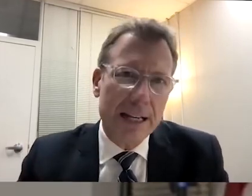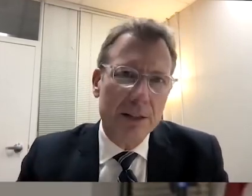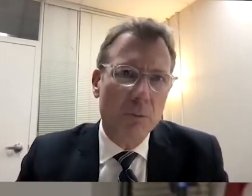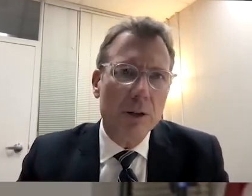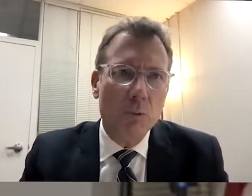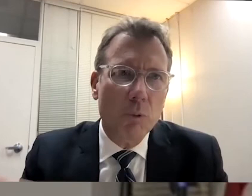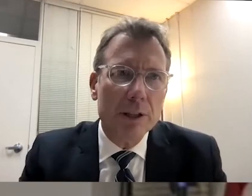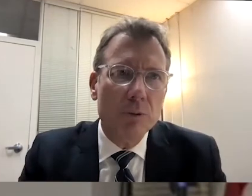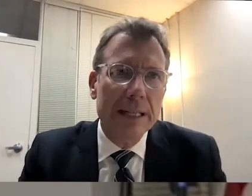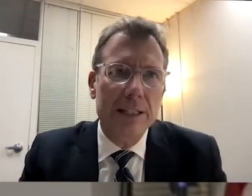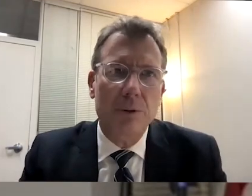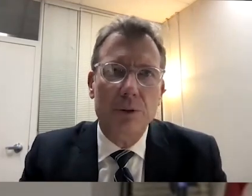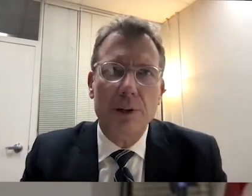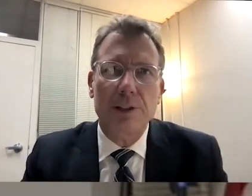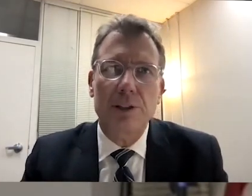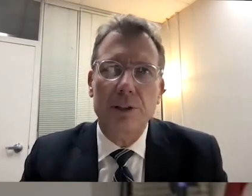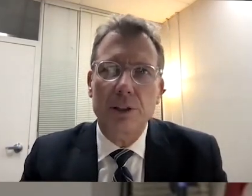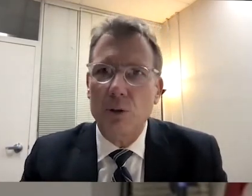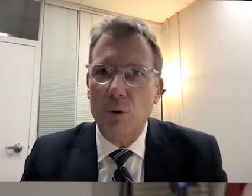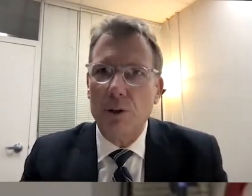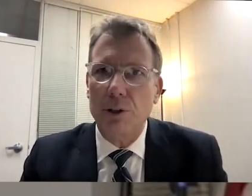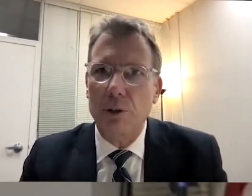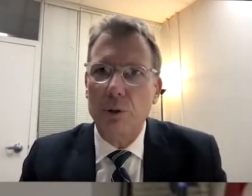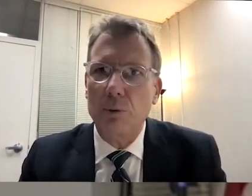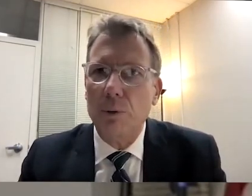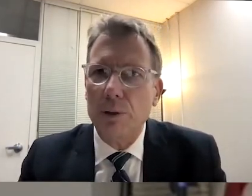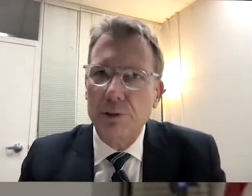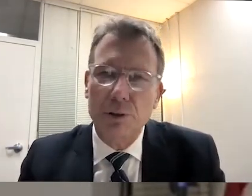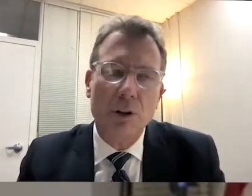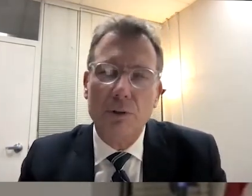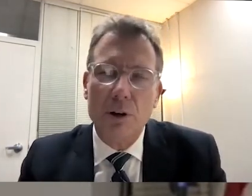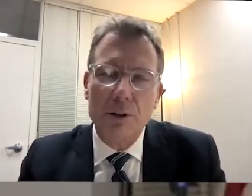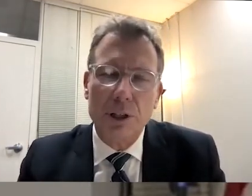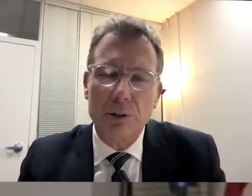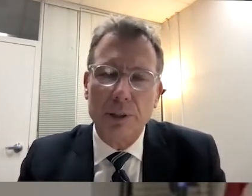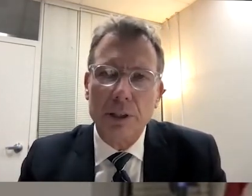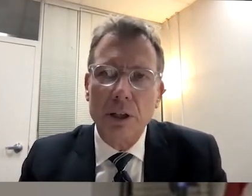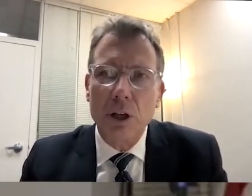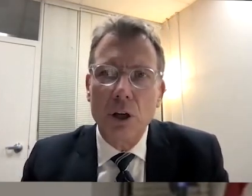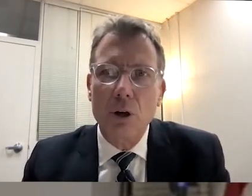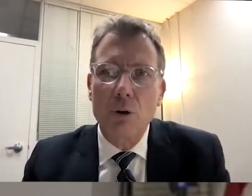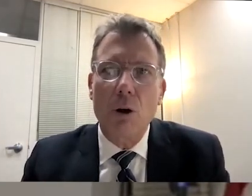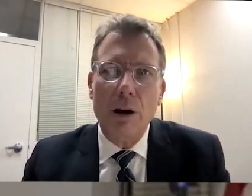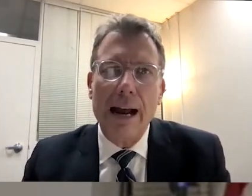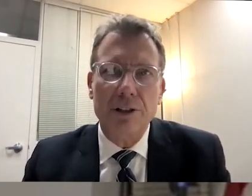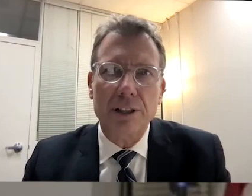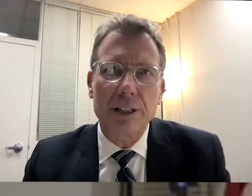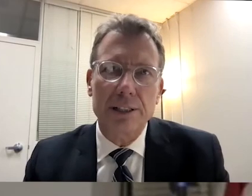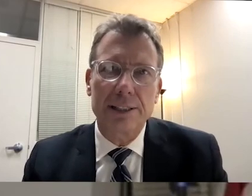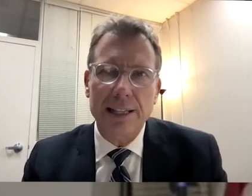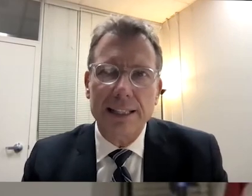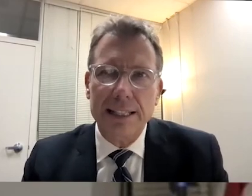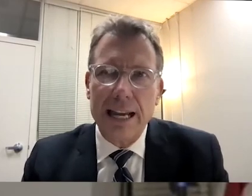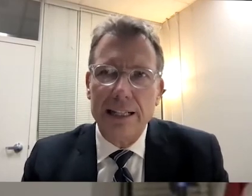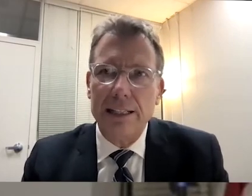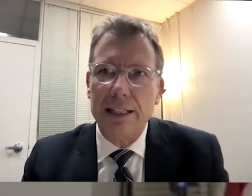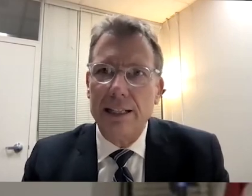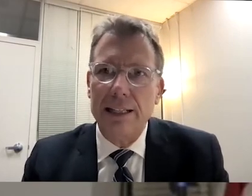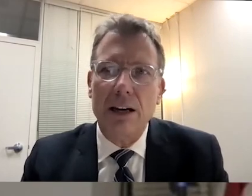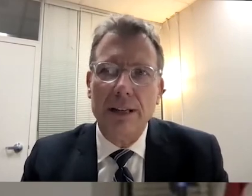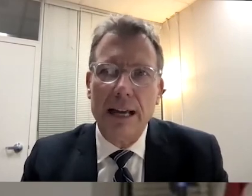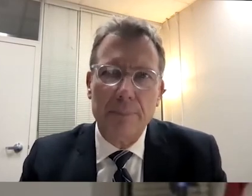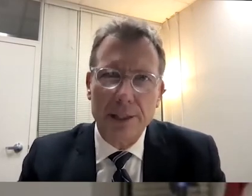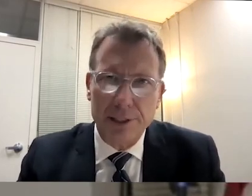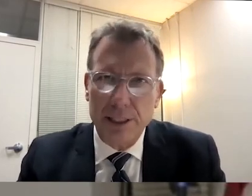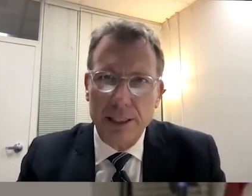our need, what do we need to address in order to serve our children who are actually designated in